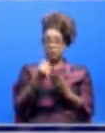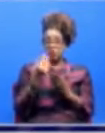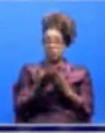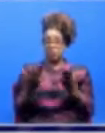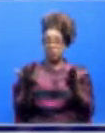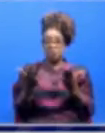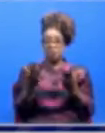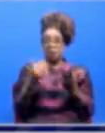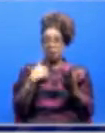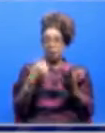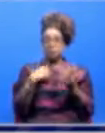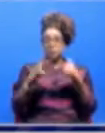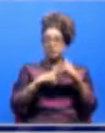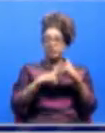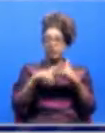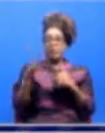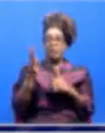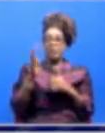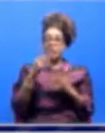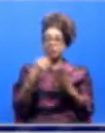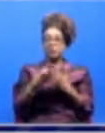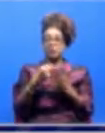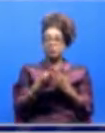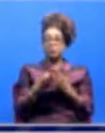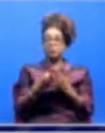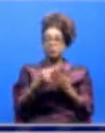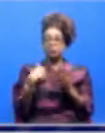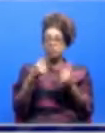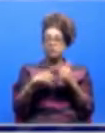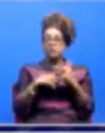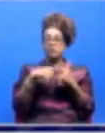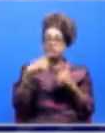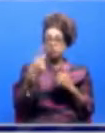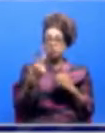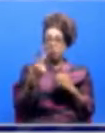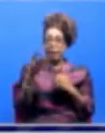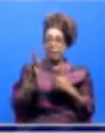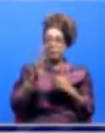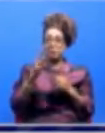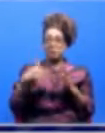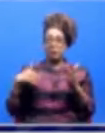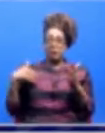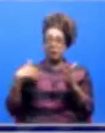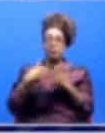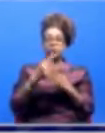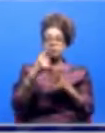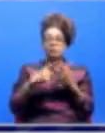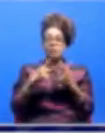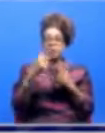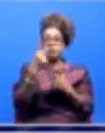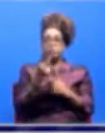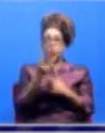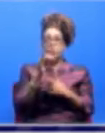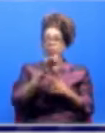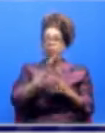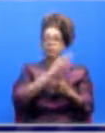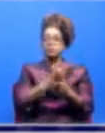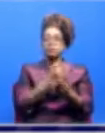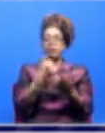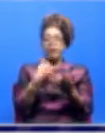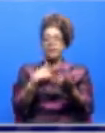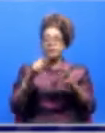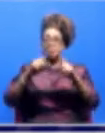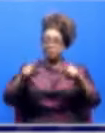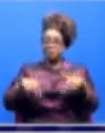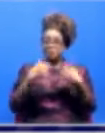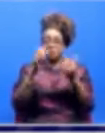by 7 billion shillings to 62 billion shillings in the last 2 years. Unclaimed Financial Assets Authority attributes the rise to dormant